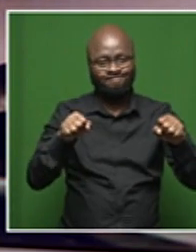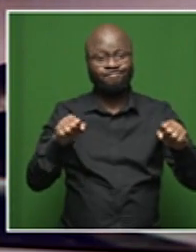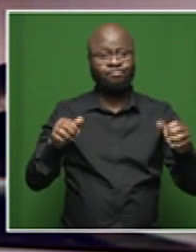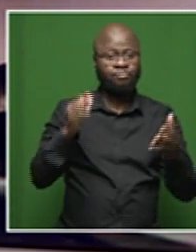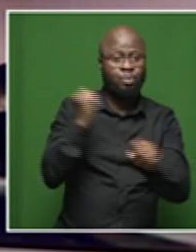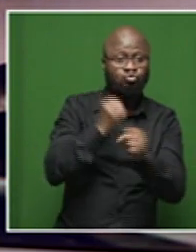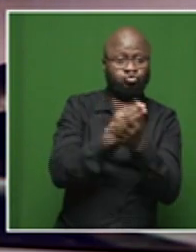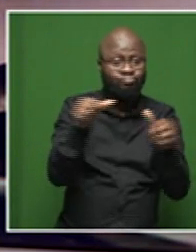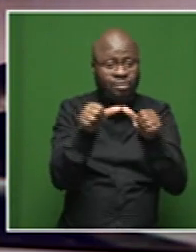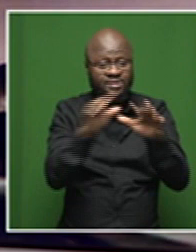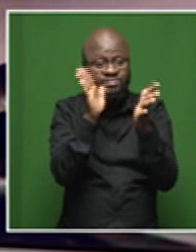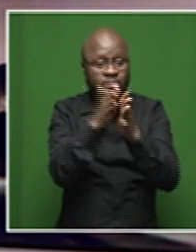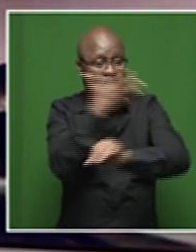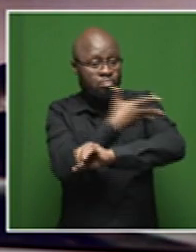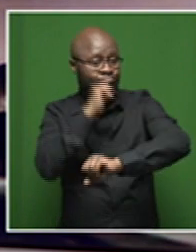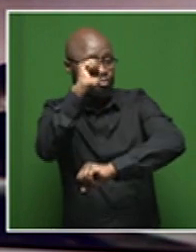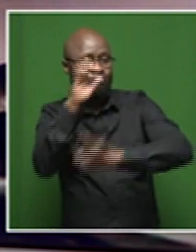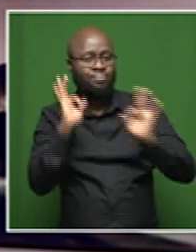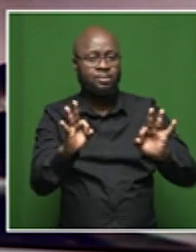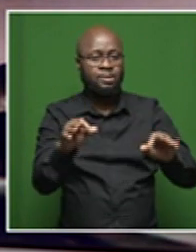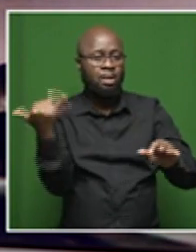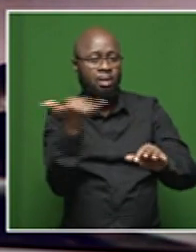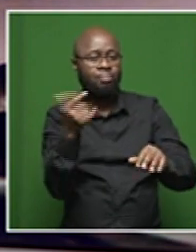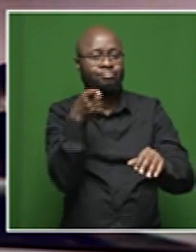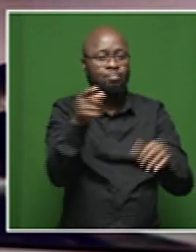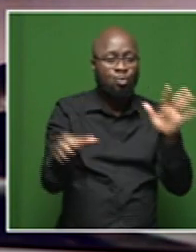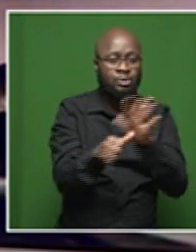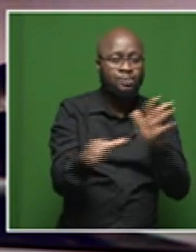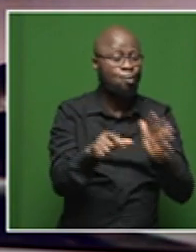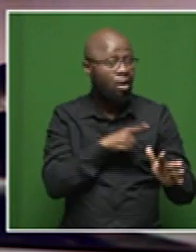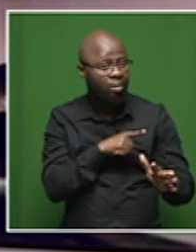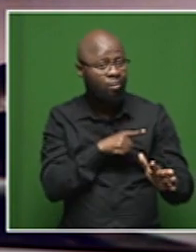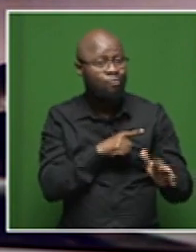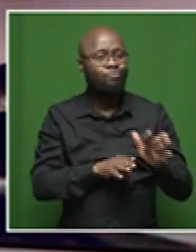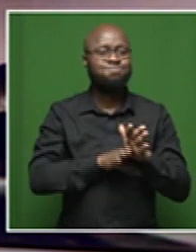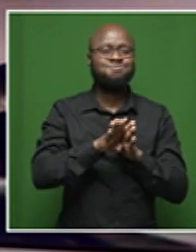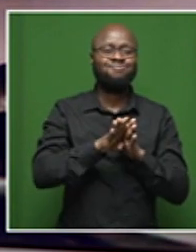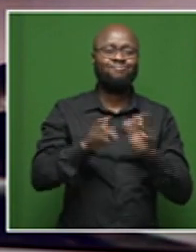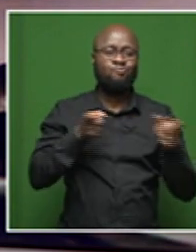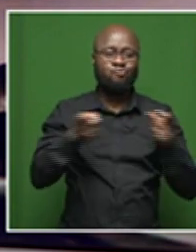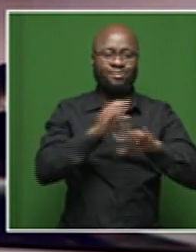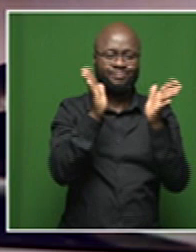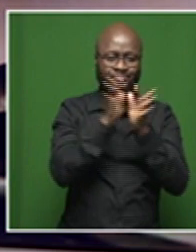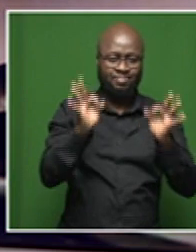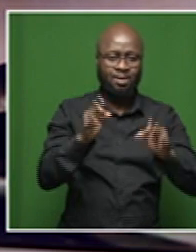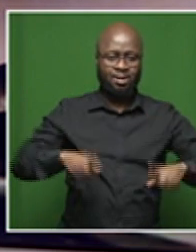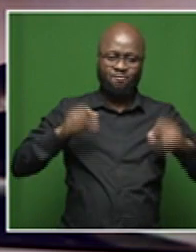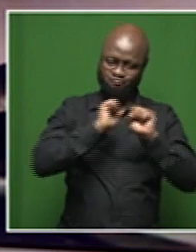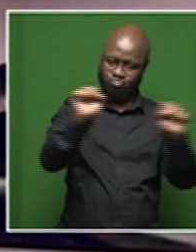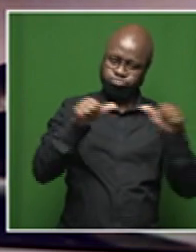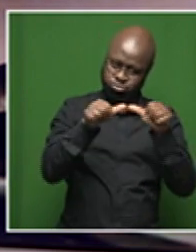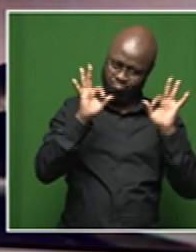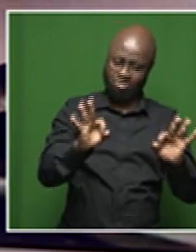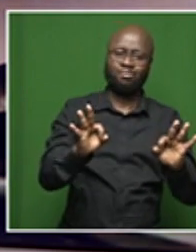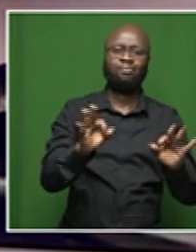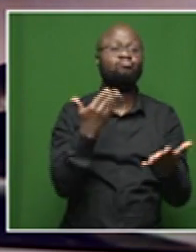pressure measurement methods, and to emphasize the importance of improving hypertension control to live longer and healthier. The theme for